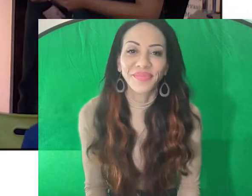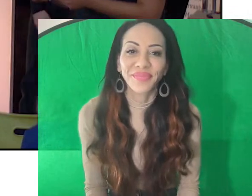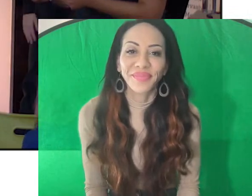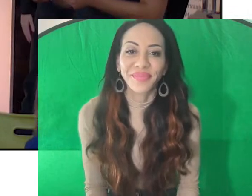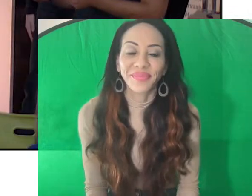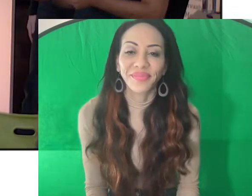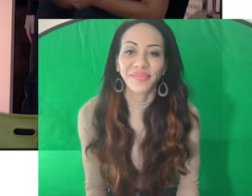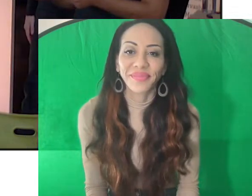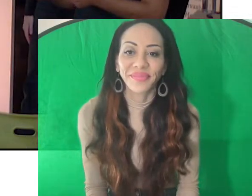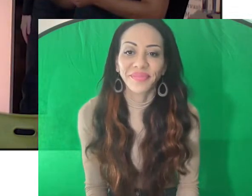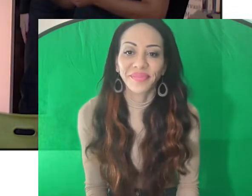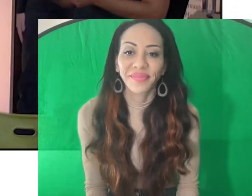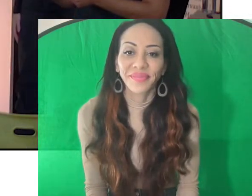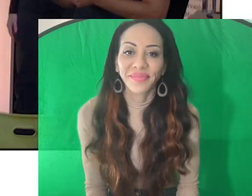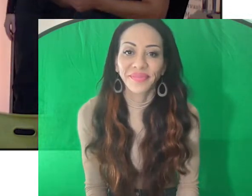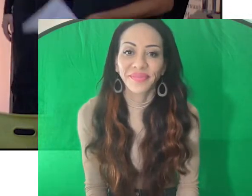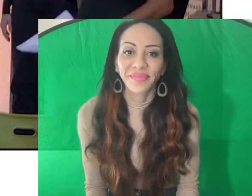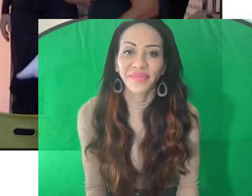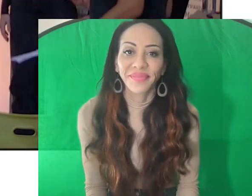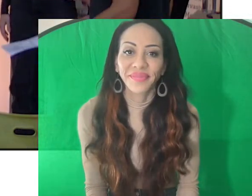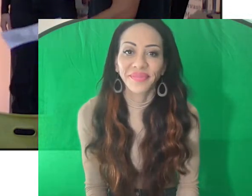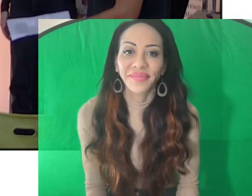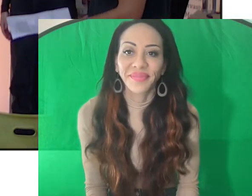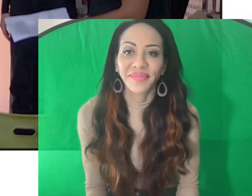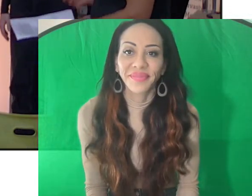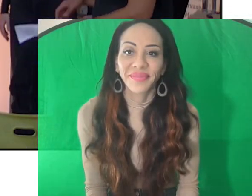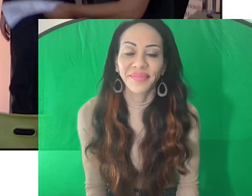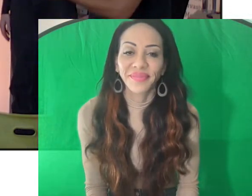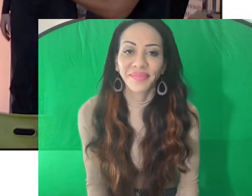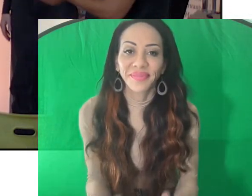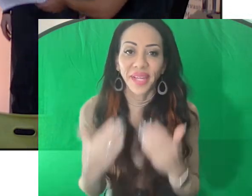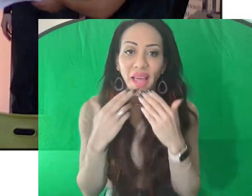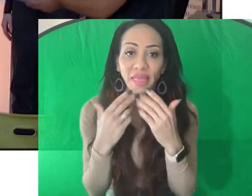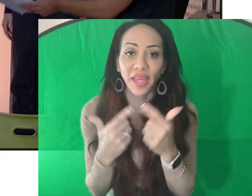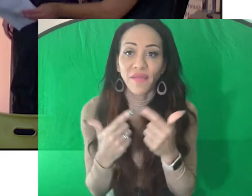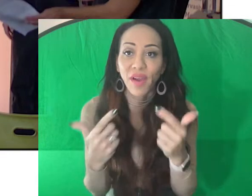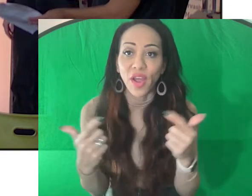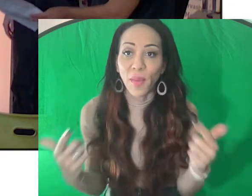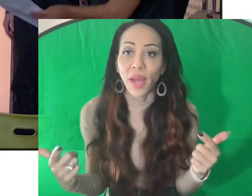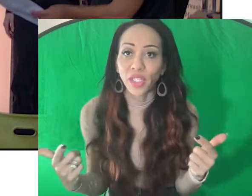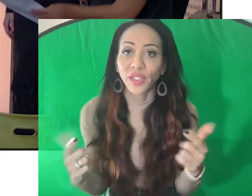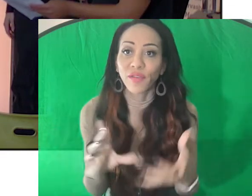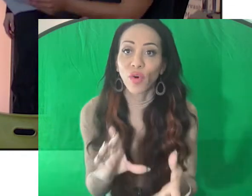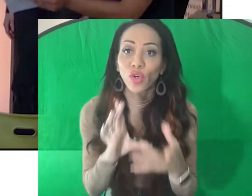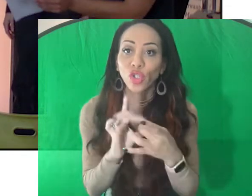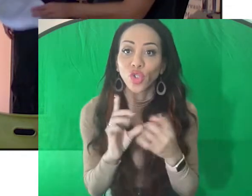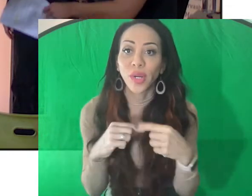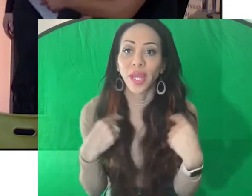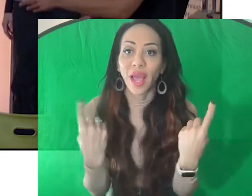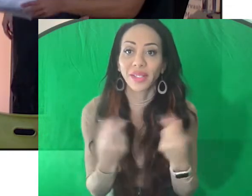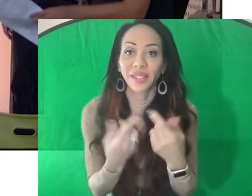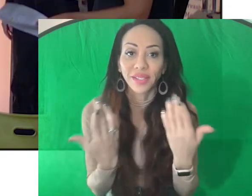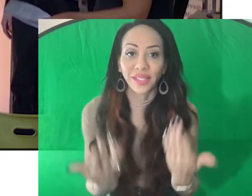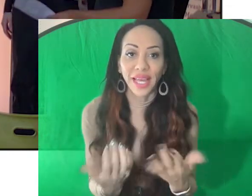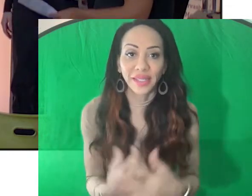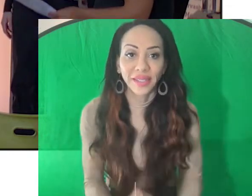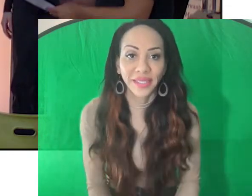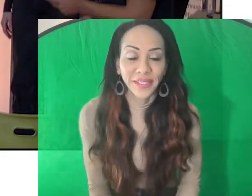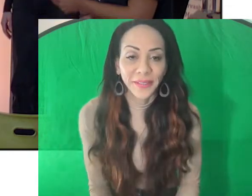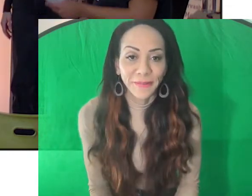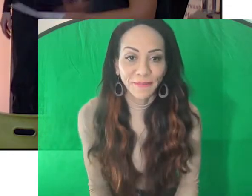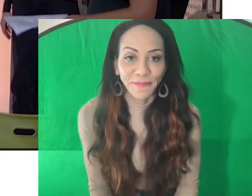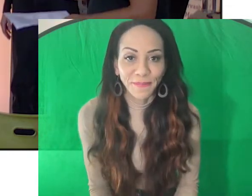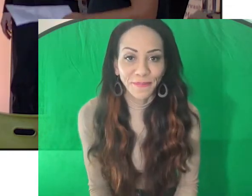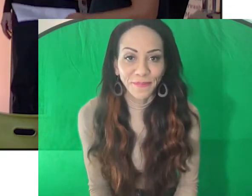I will say, yes, thank you very much for joining us today. I'm sure you will be around for a little bit longer if maybe you want to pick up some chats or anything like that.